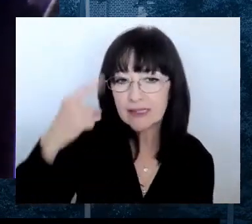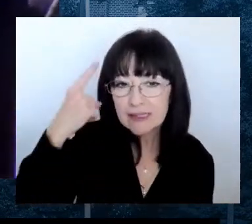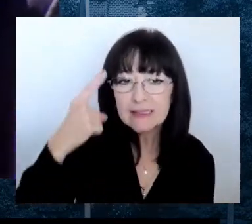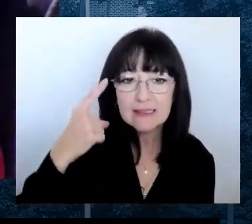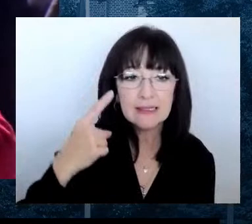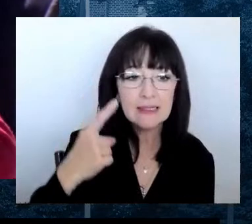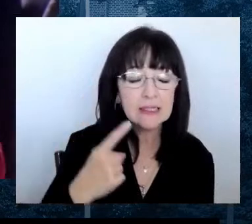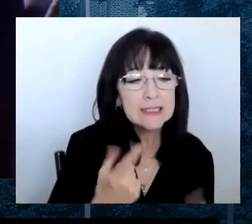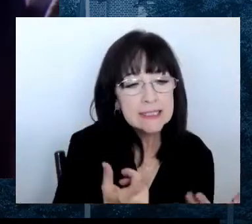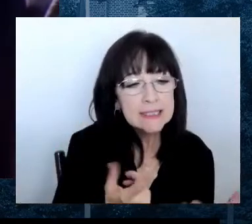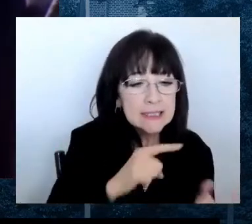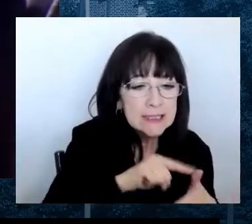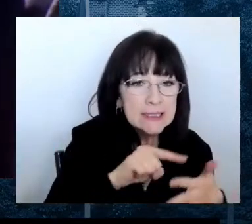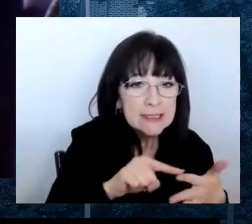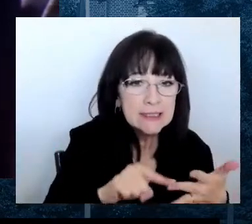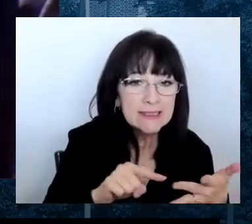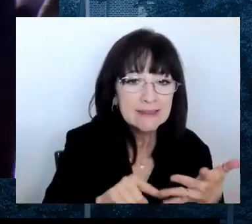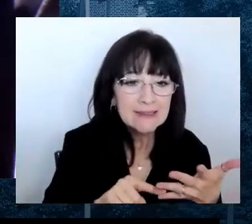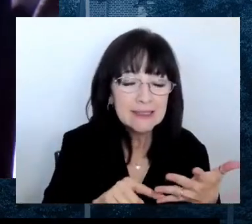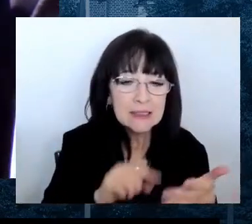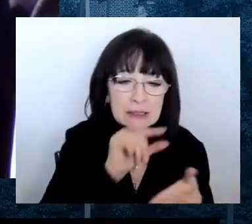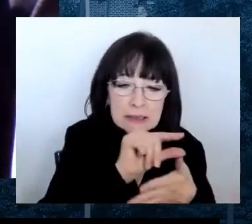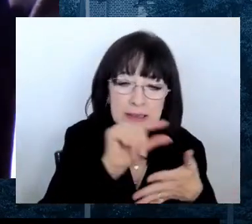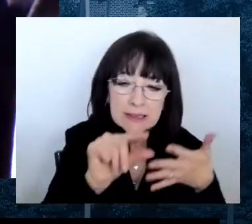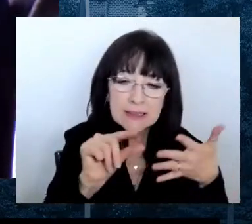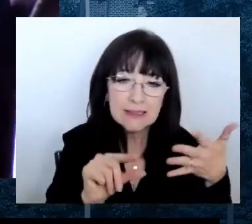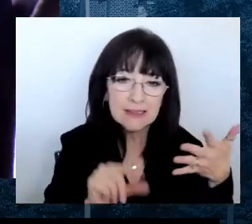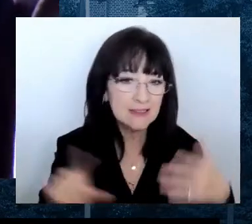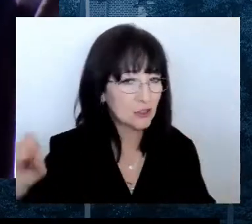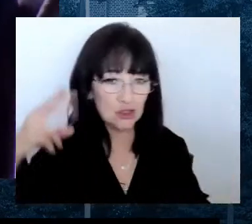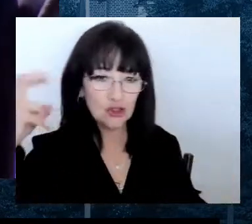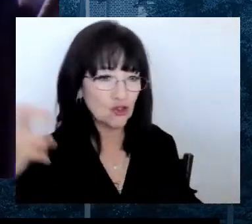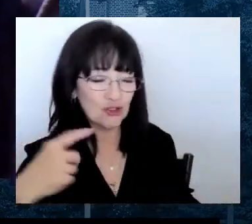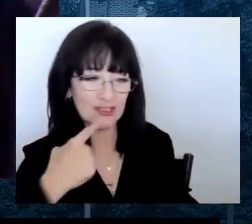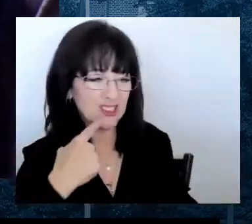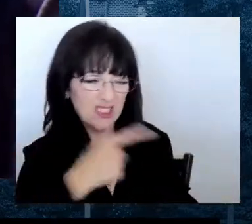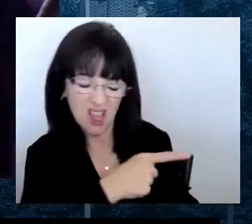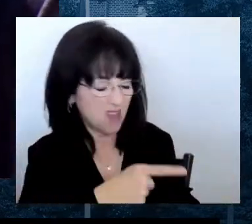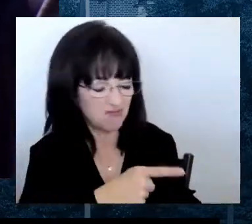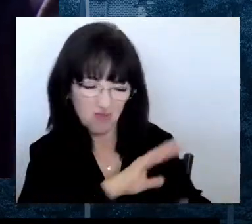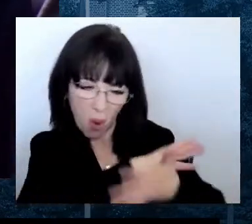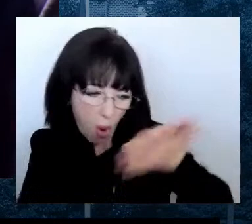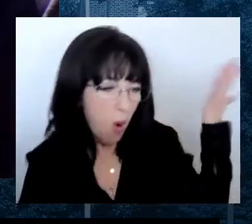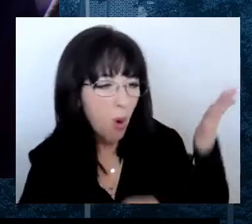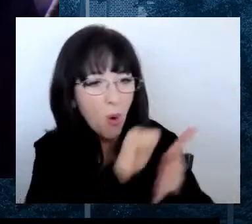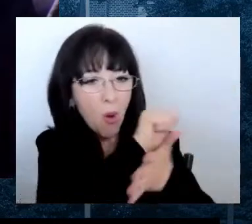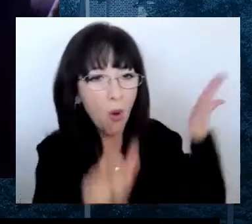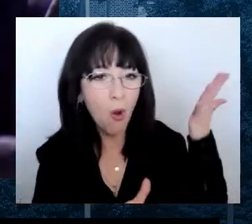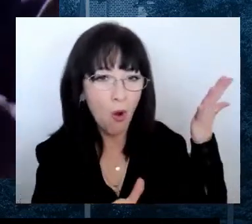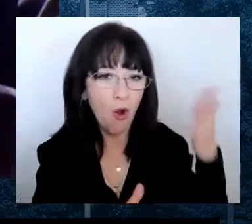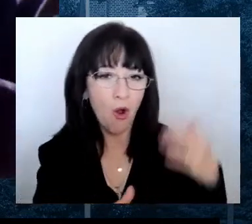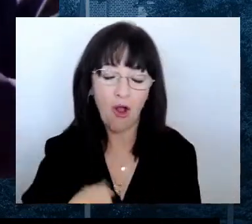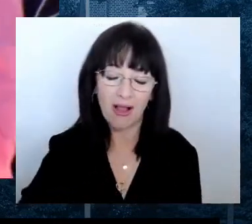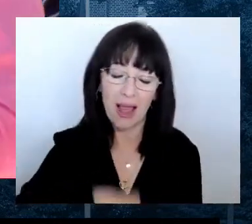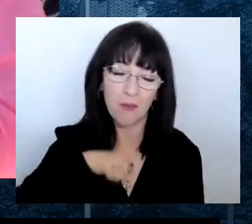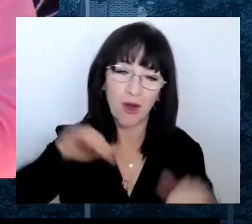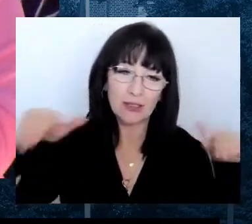this moment, she said, let's go for it all. And so I am proud to introduce my friend, Representative Deb Heffernan.